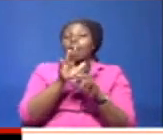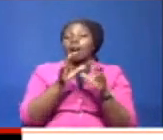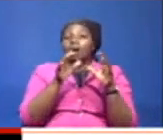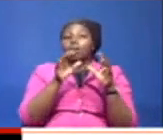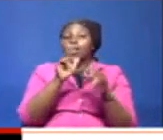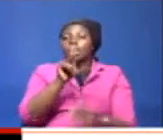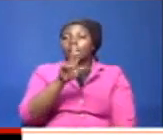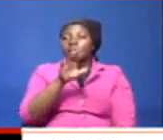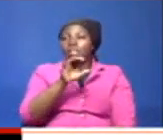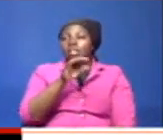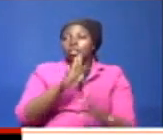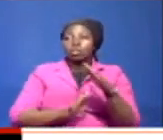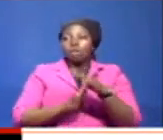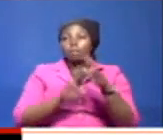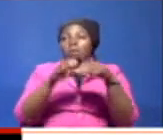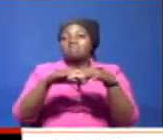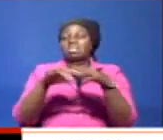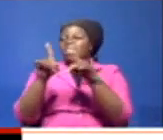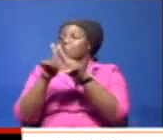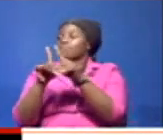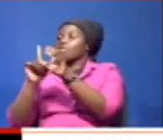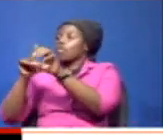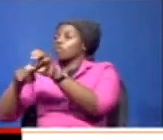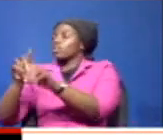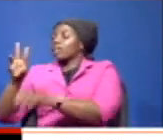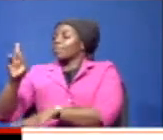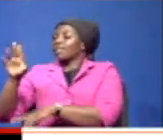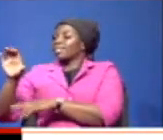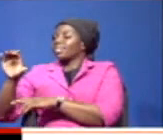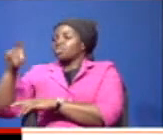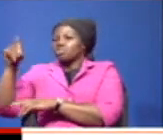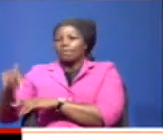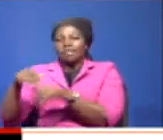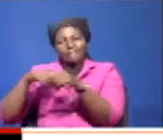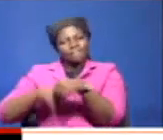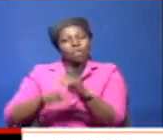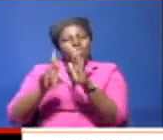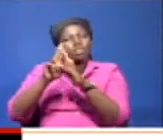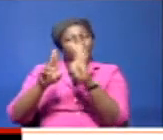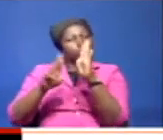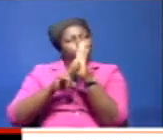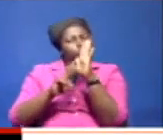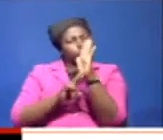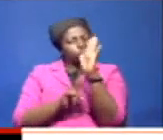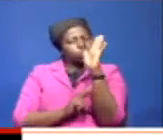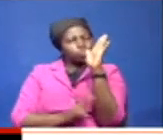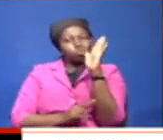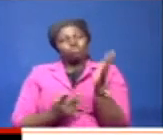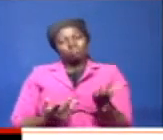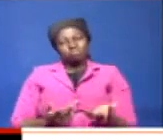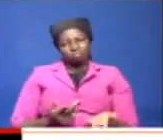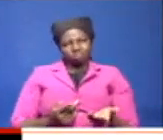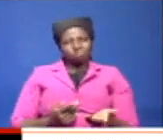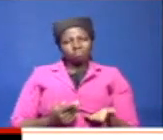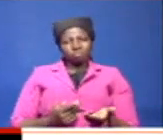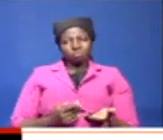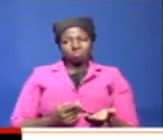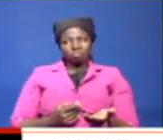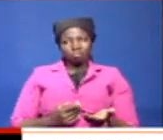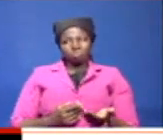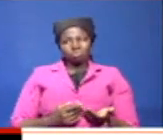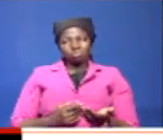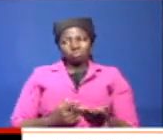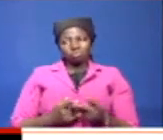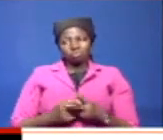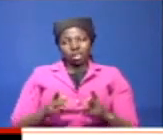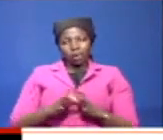as if you're entering a car in a WRC event. You have to comply with everything down to the certificate of